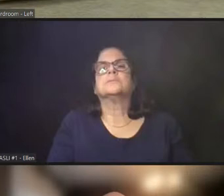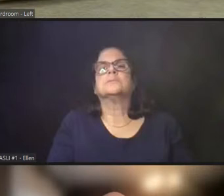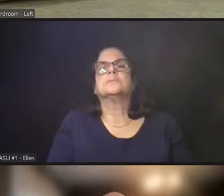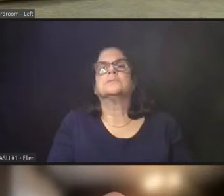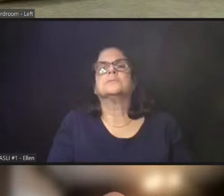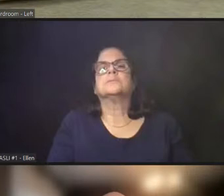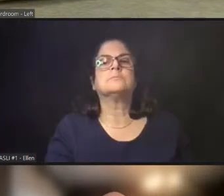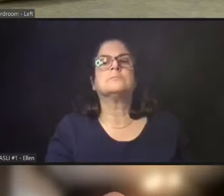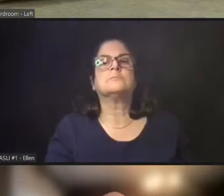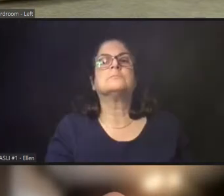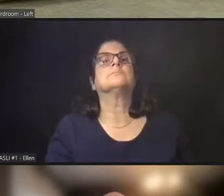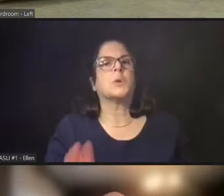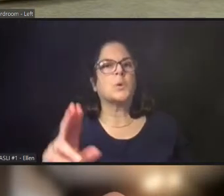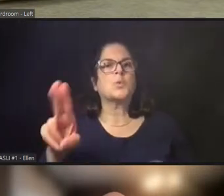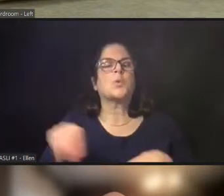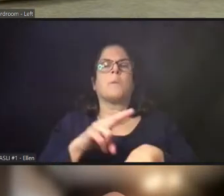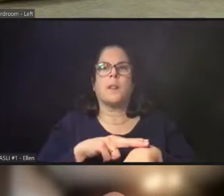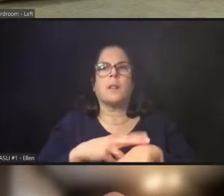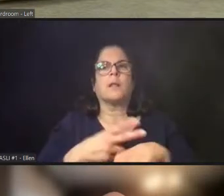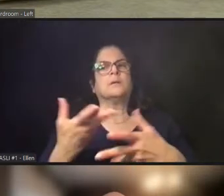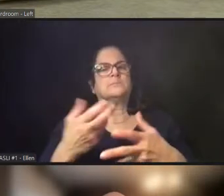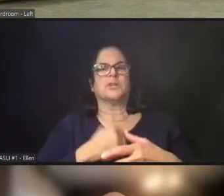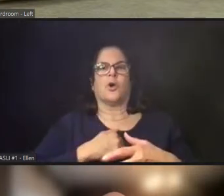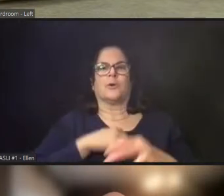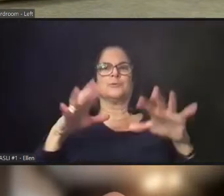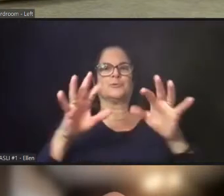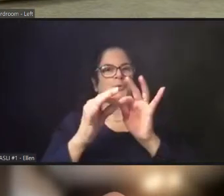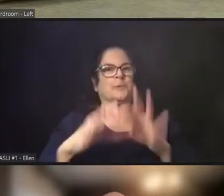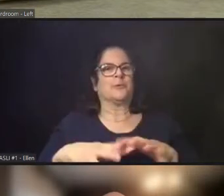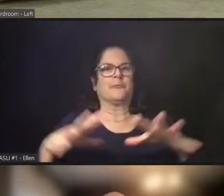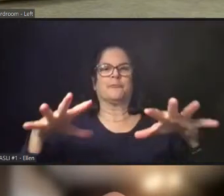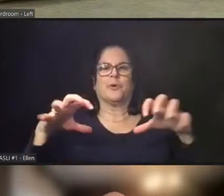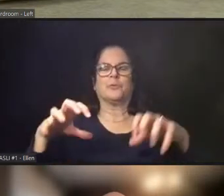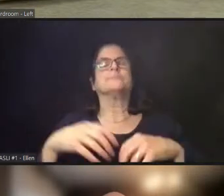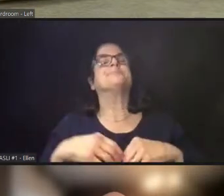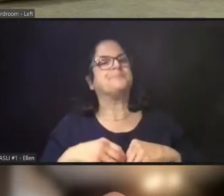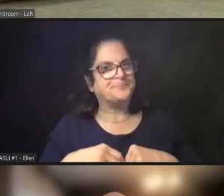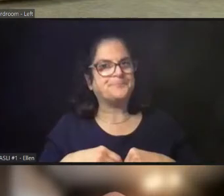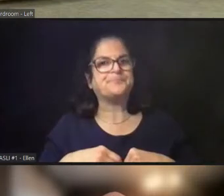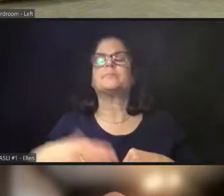lower than we normally would have. Good. Thanks very much.